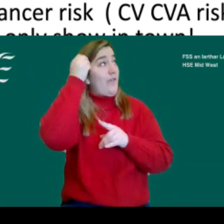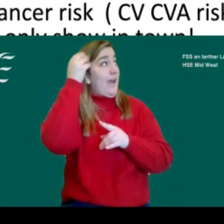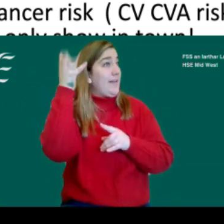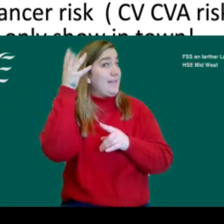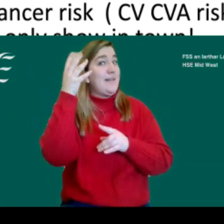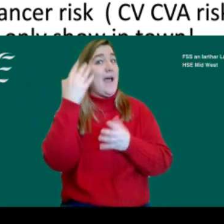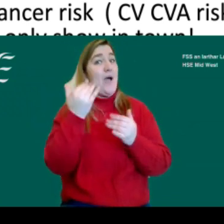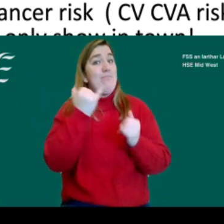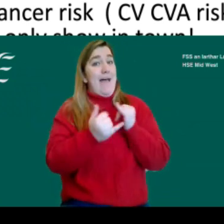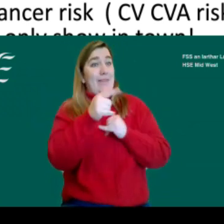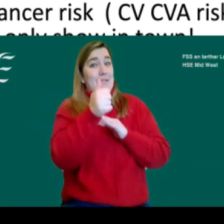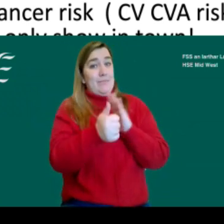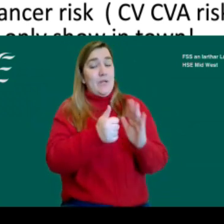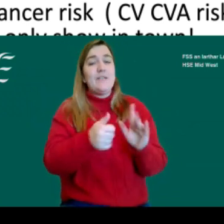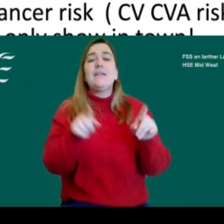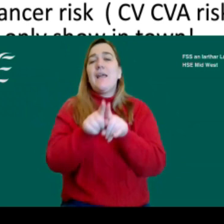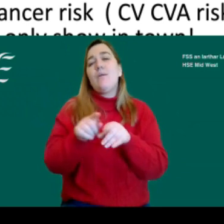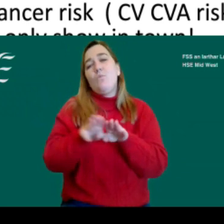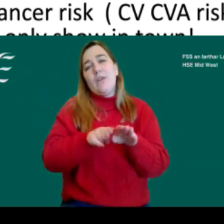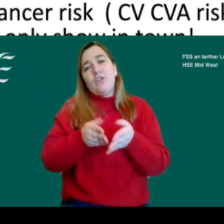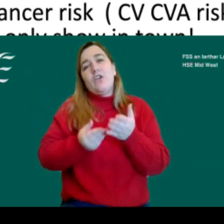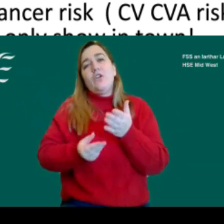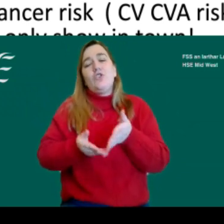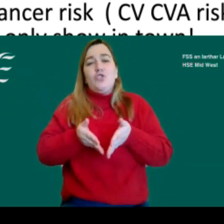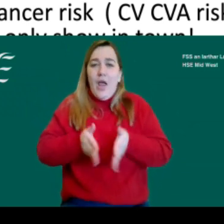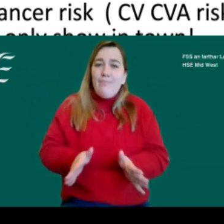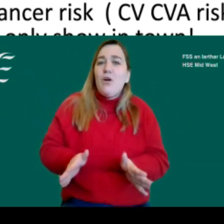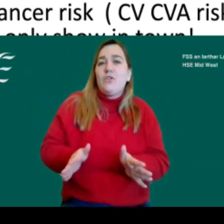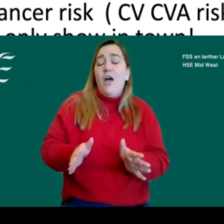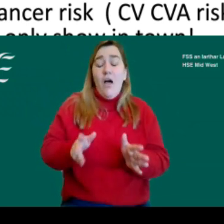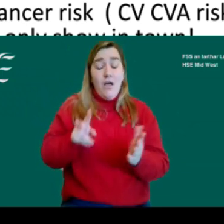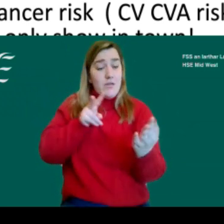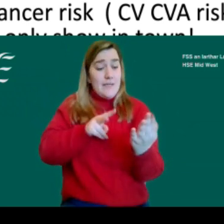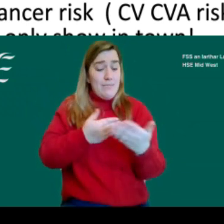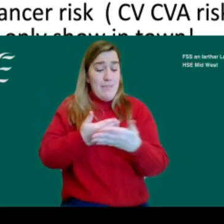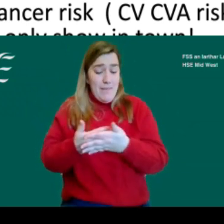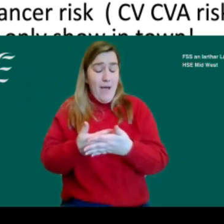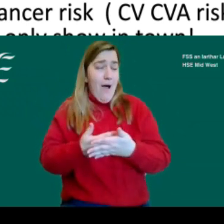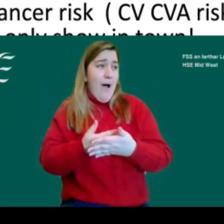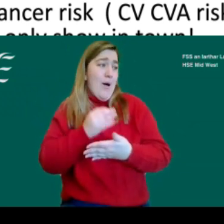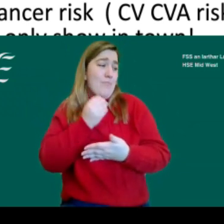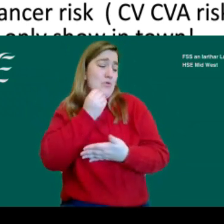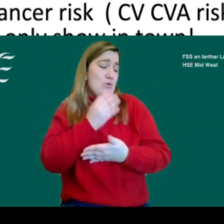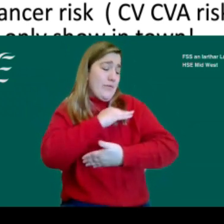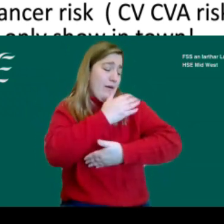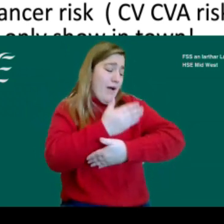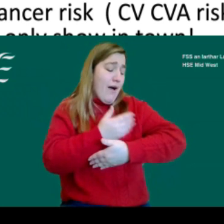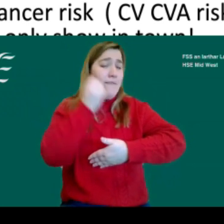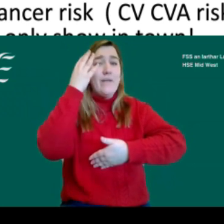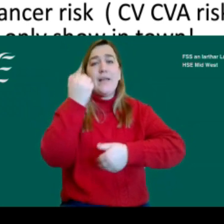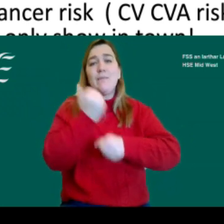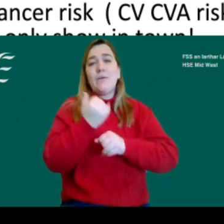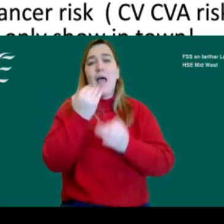and you fall in love with the baby, you forget how bad it is and you go back for another baby. And only when you're back in the labor ward, you realize how bad it was again. And then you in turn forget it